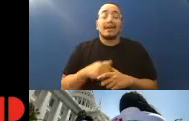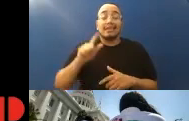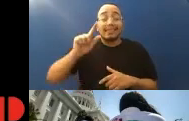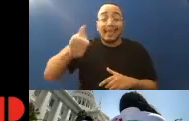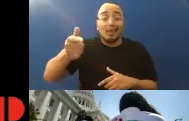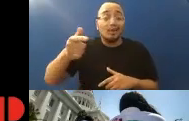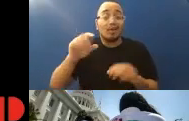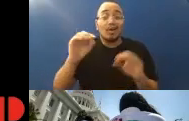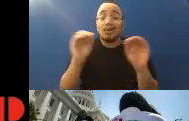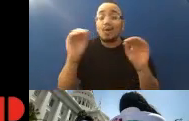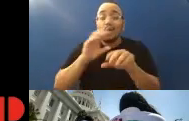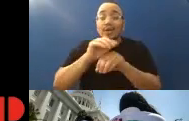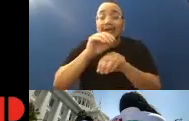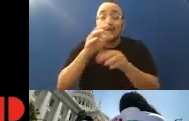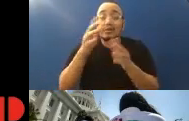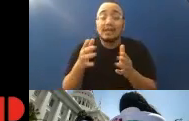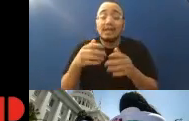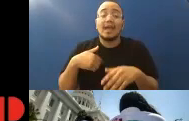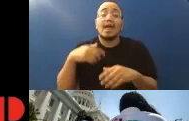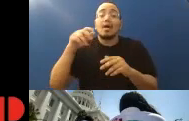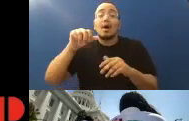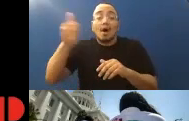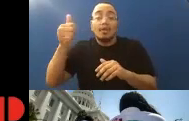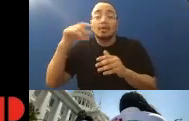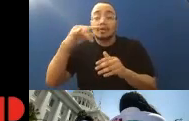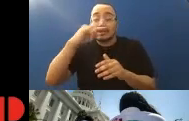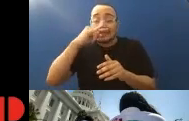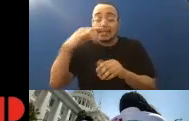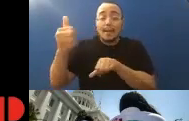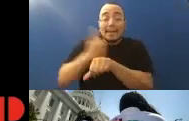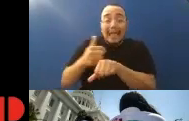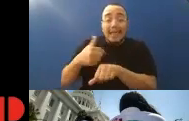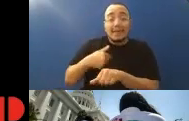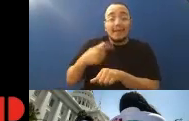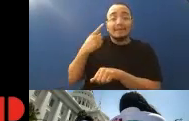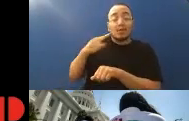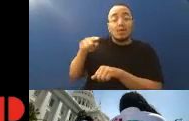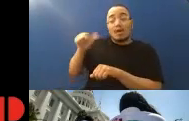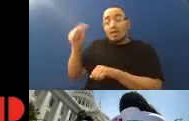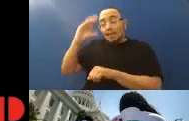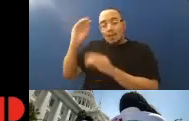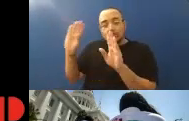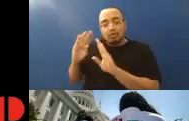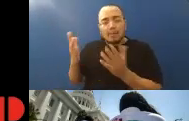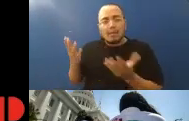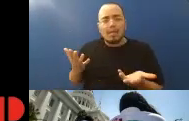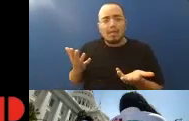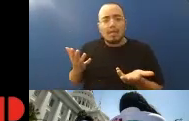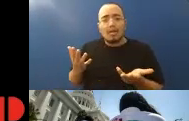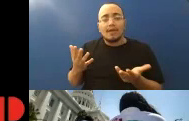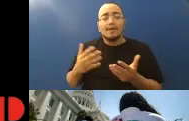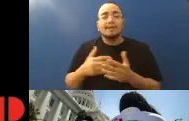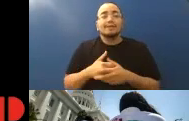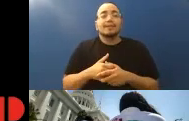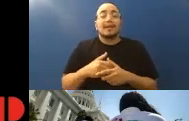because you got these guys in trouble. And some of the kids, like it went on some of their records. And then some of them, they are no